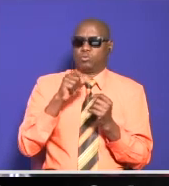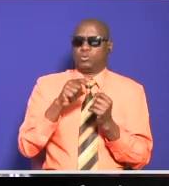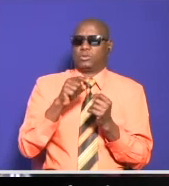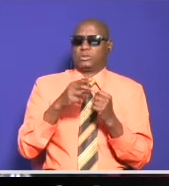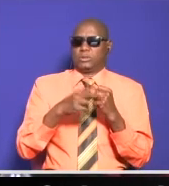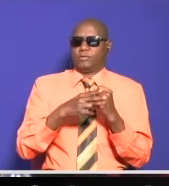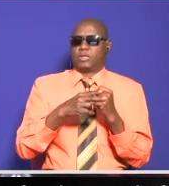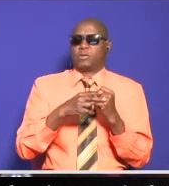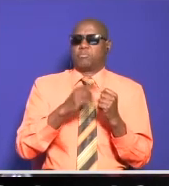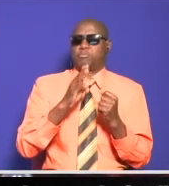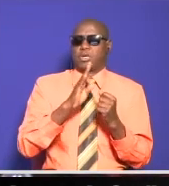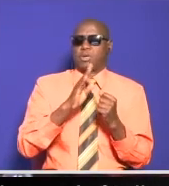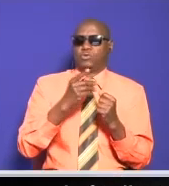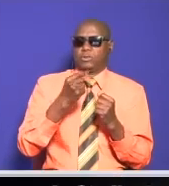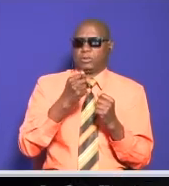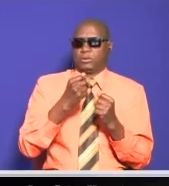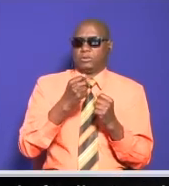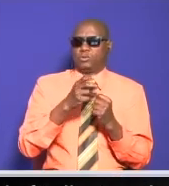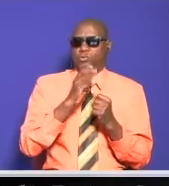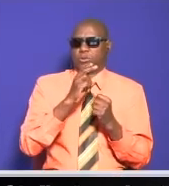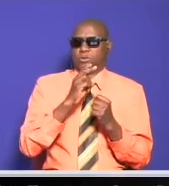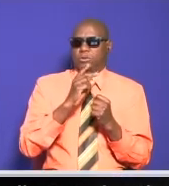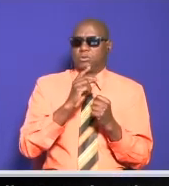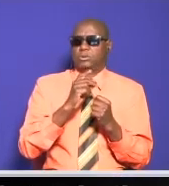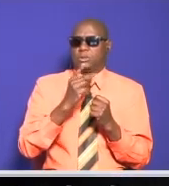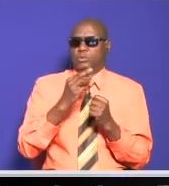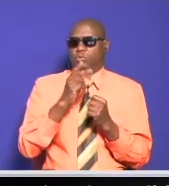year 2023-2024 to undertake the exercise. In